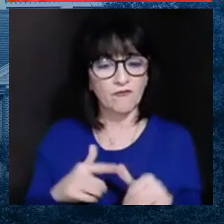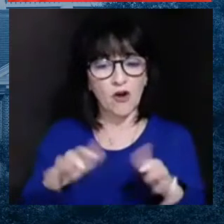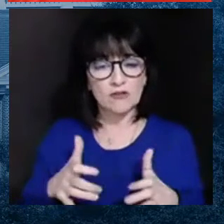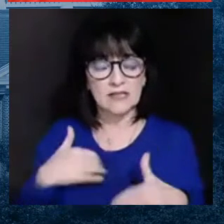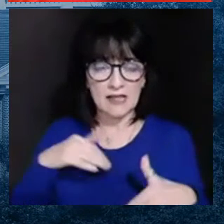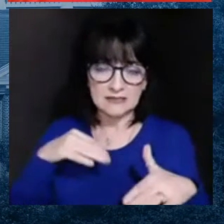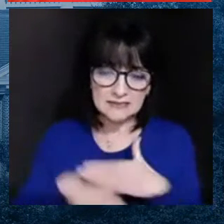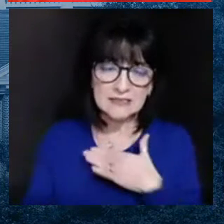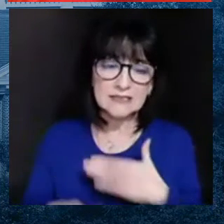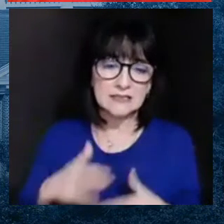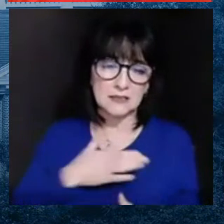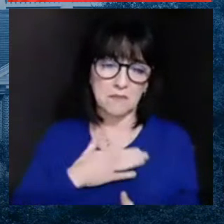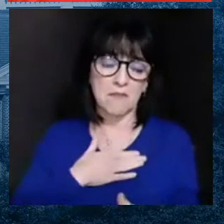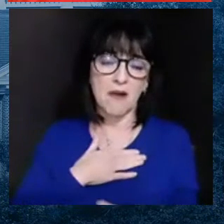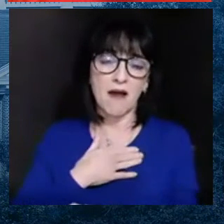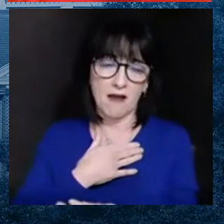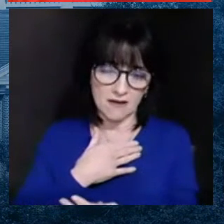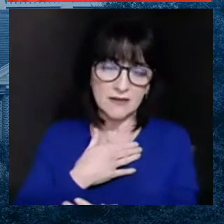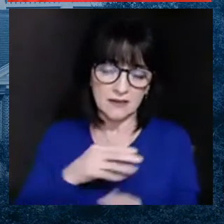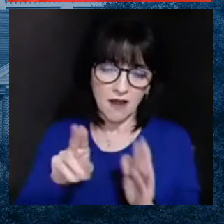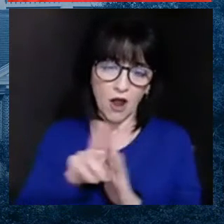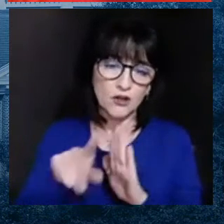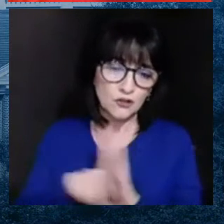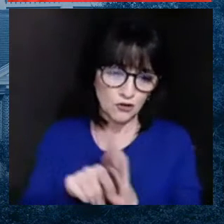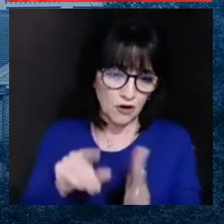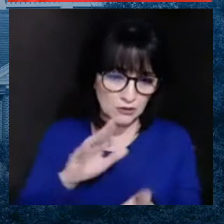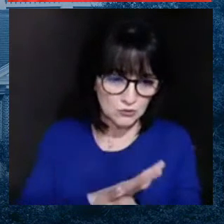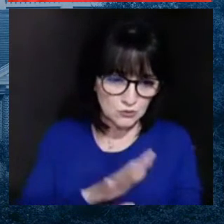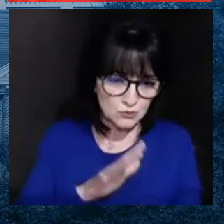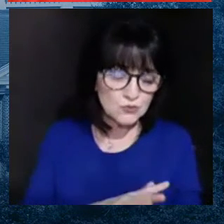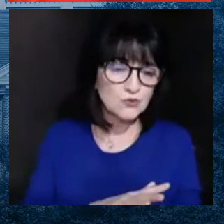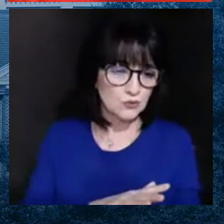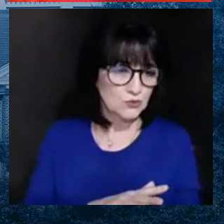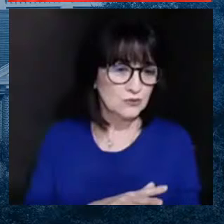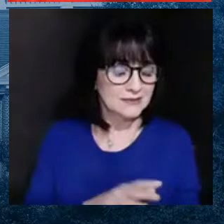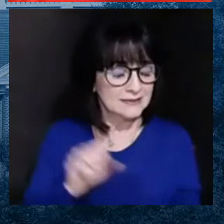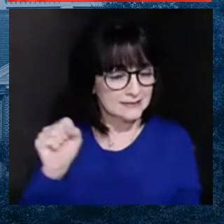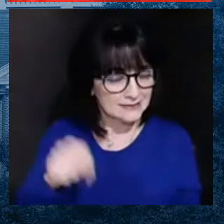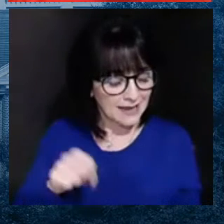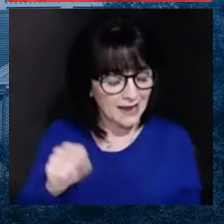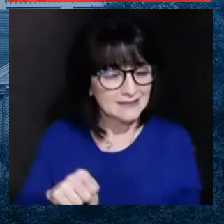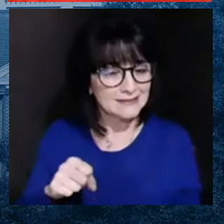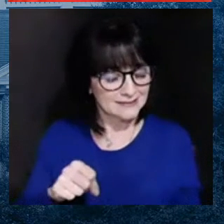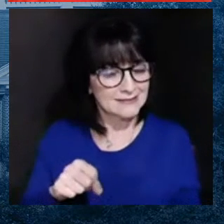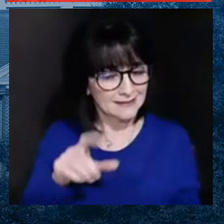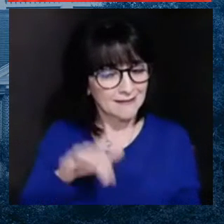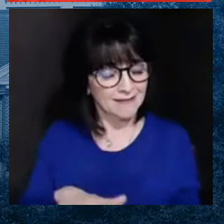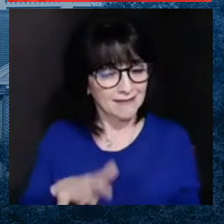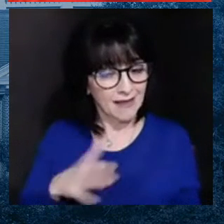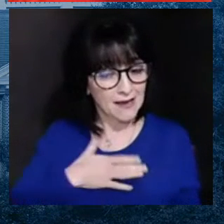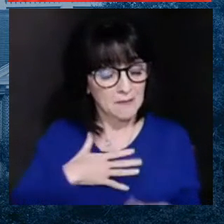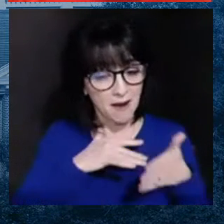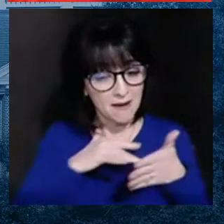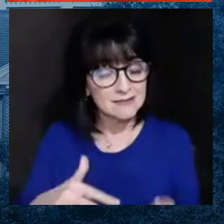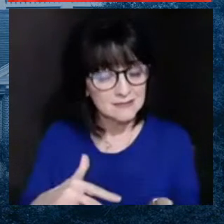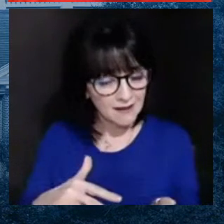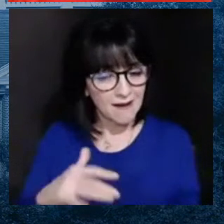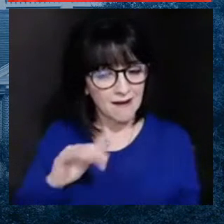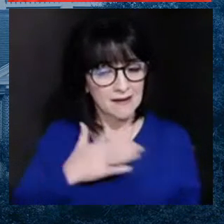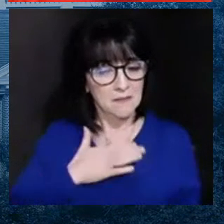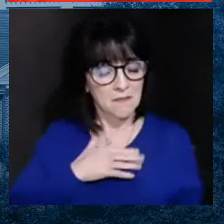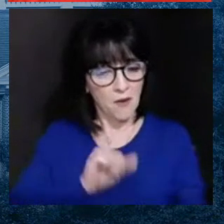this profession, and that has not changed. It's wavered and it's made me tired, but it's never broken me, and I love the work that we